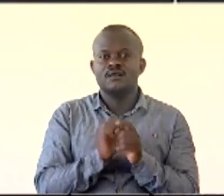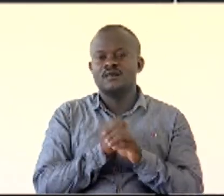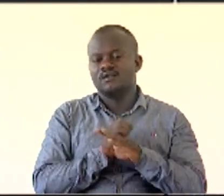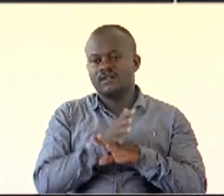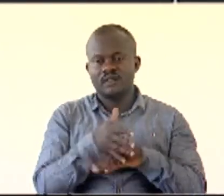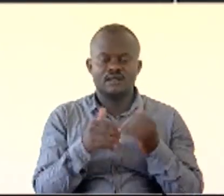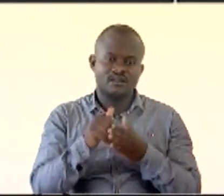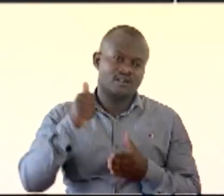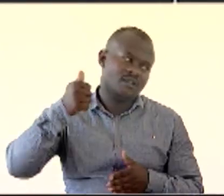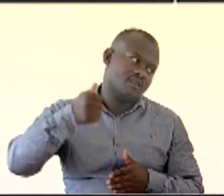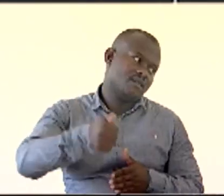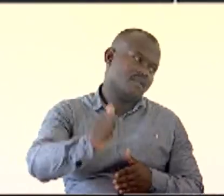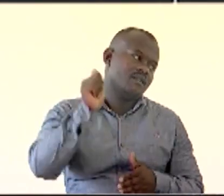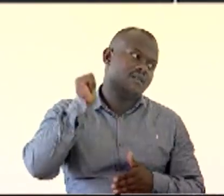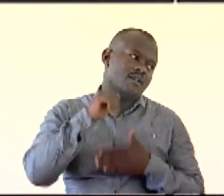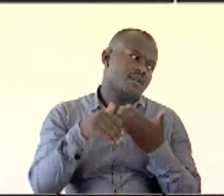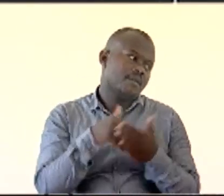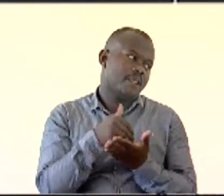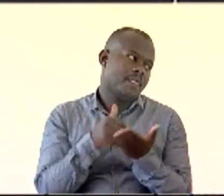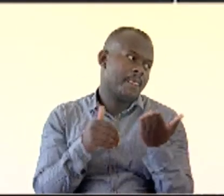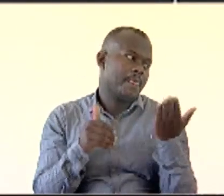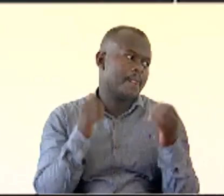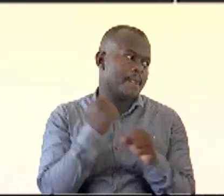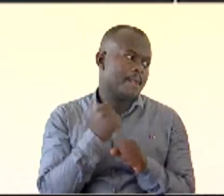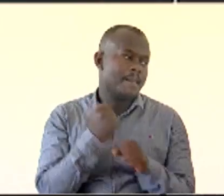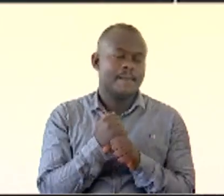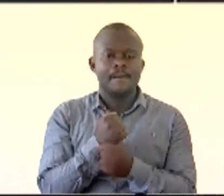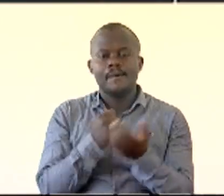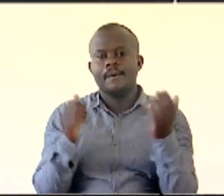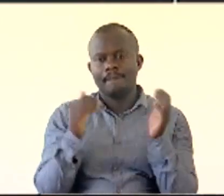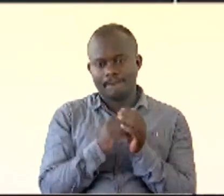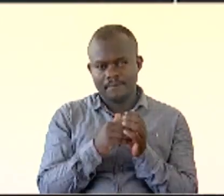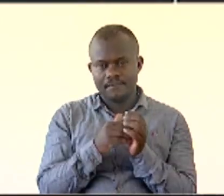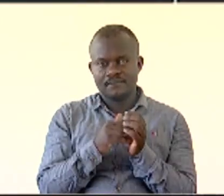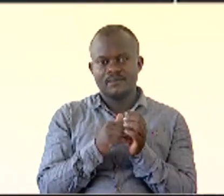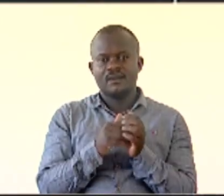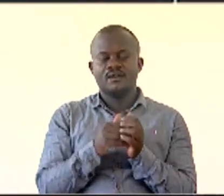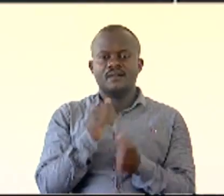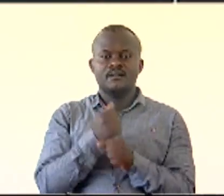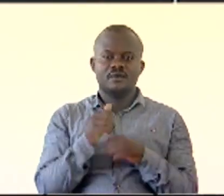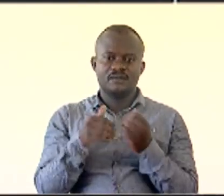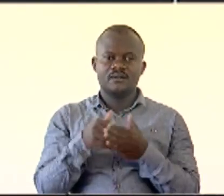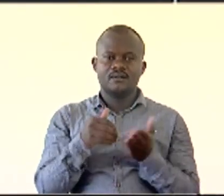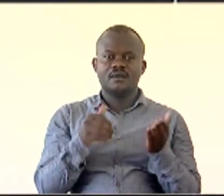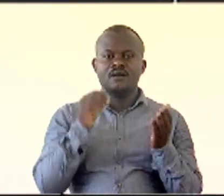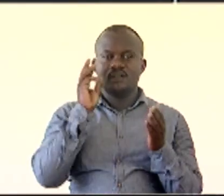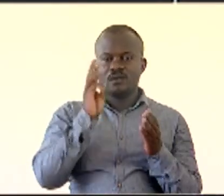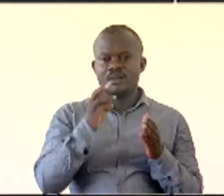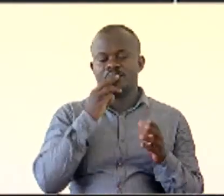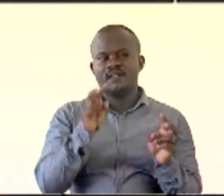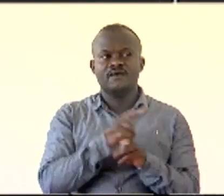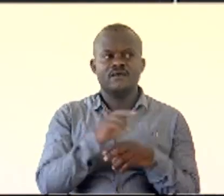their rate of reproduction, and productivity will be